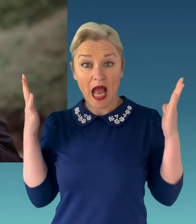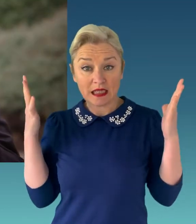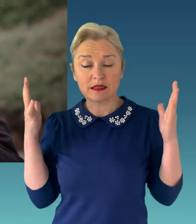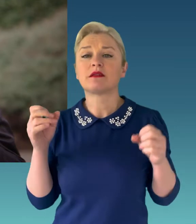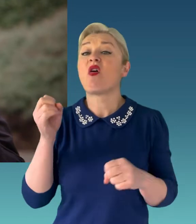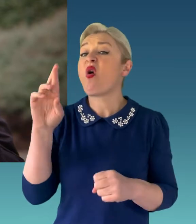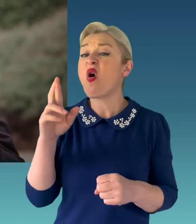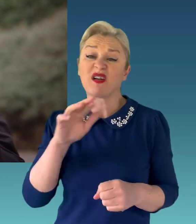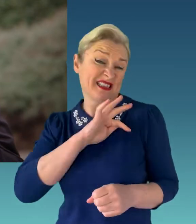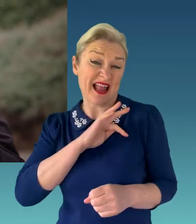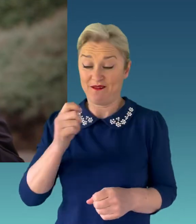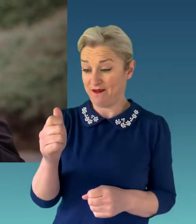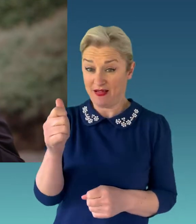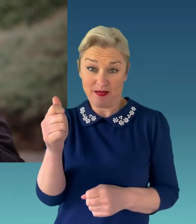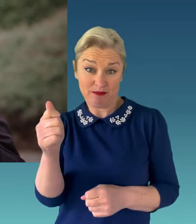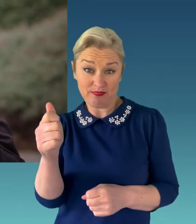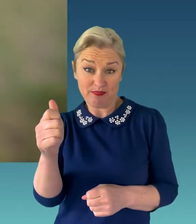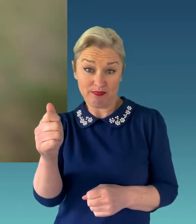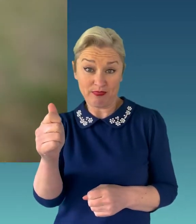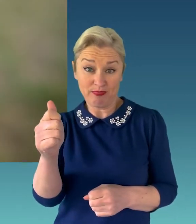Or you can just hold it out in front of you like this.